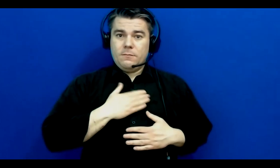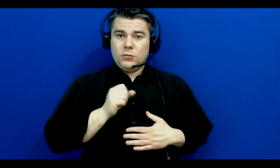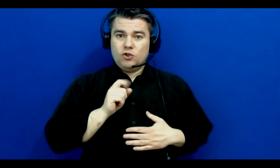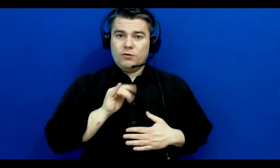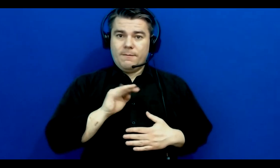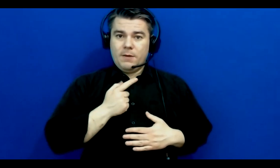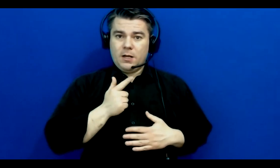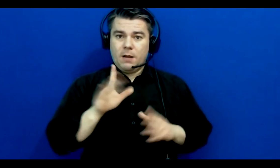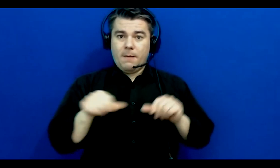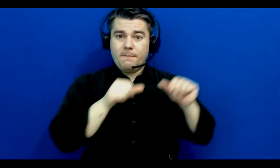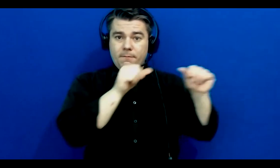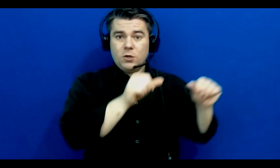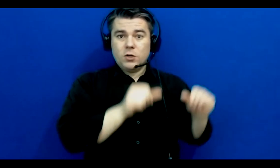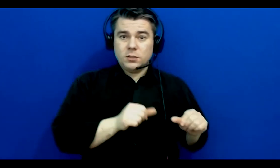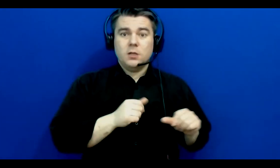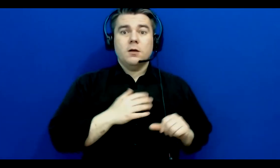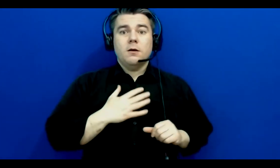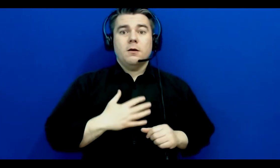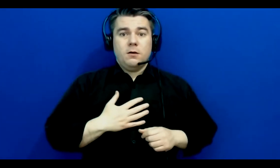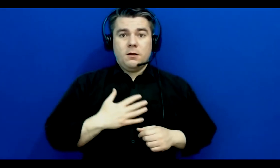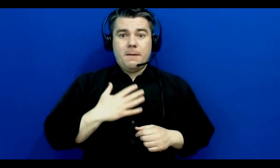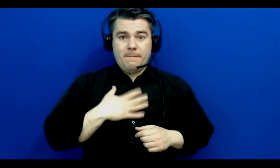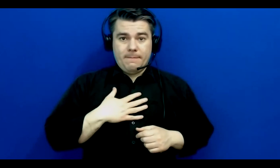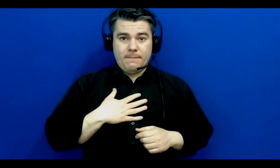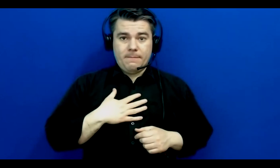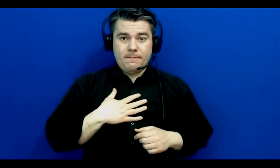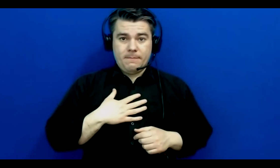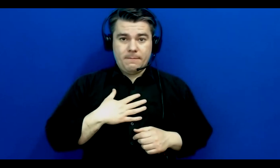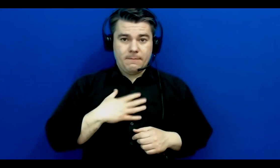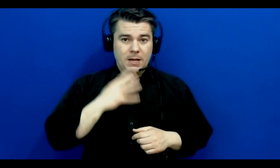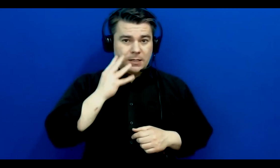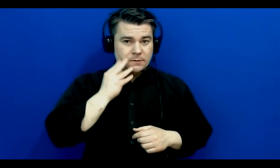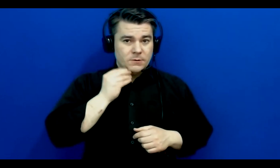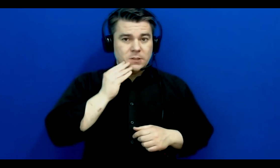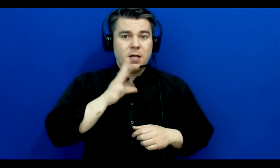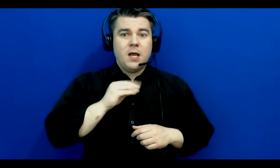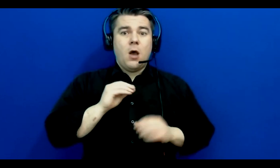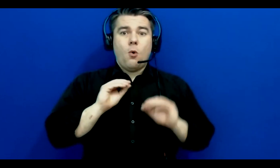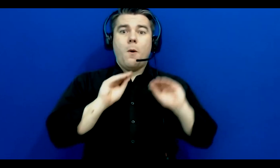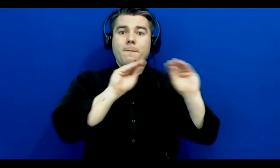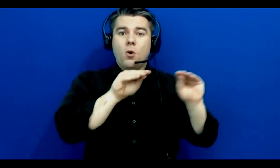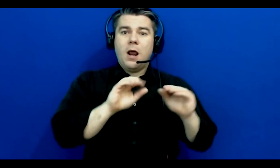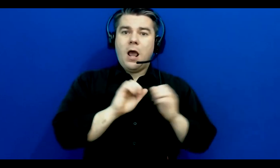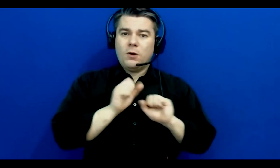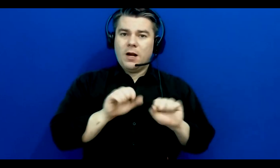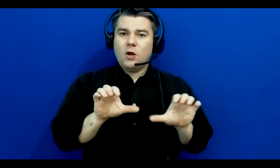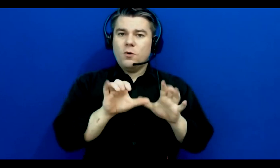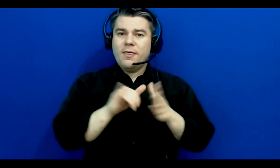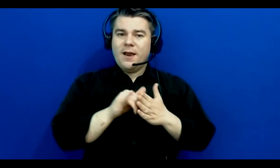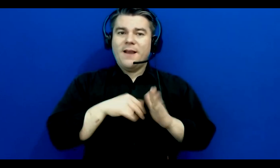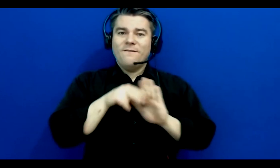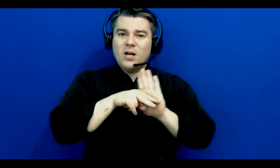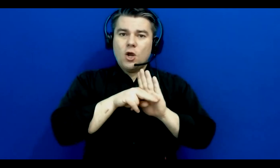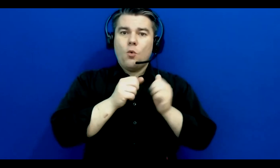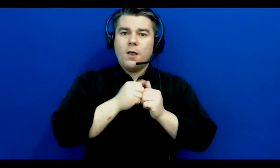and my experience right there, and how can I do that video with